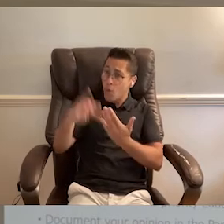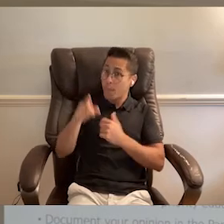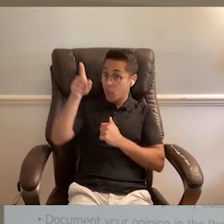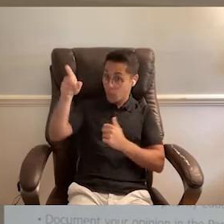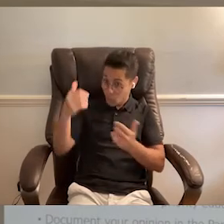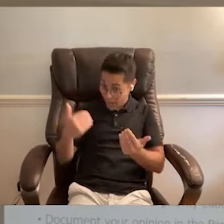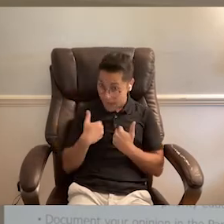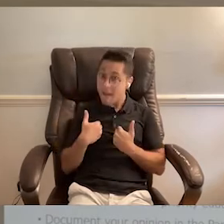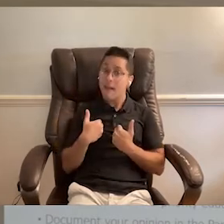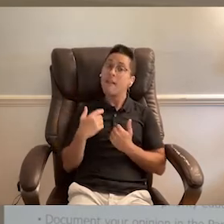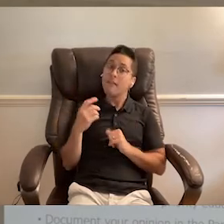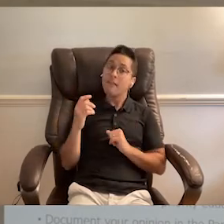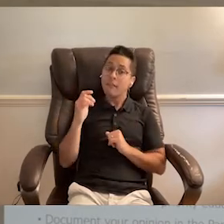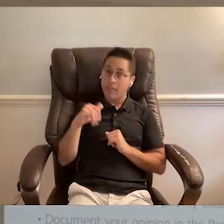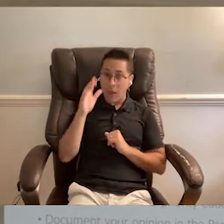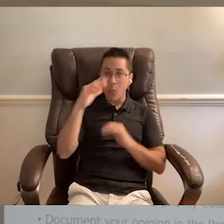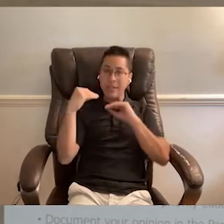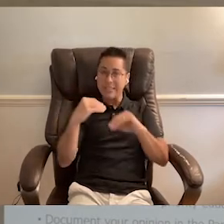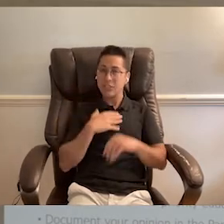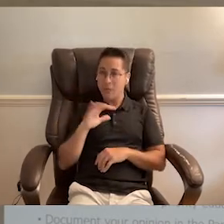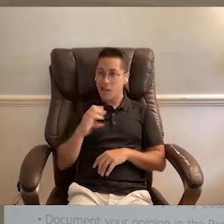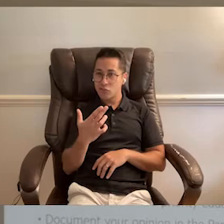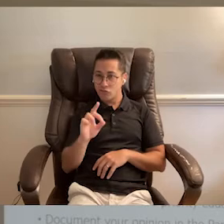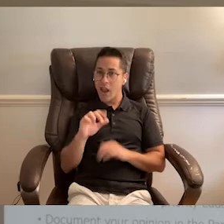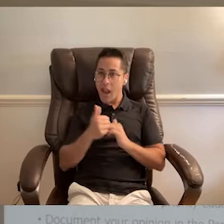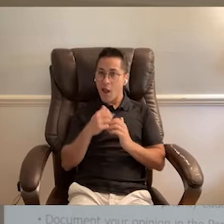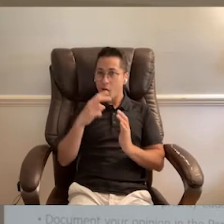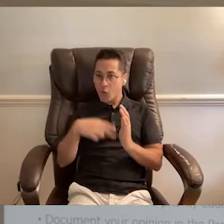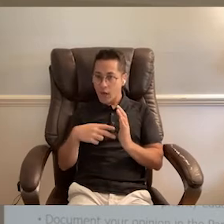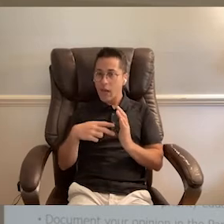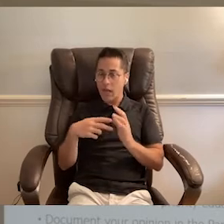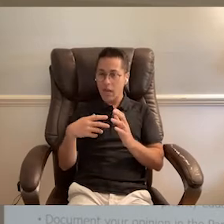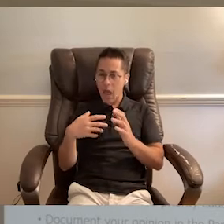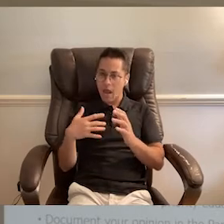will teach my child how to read and close that gap?